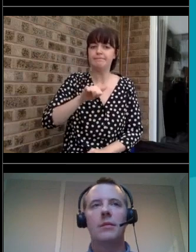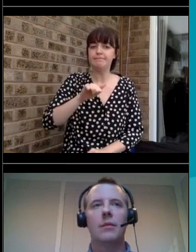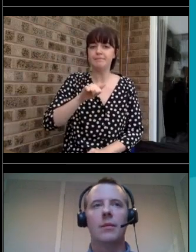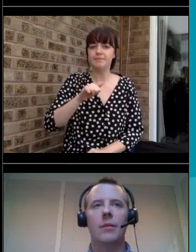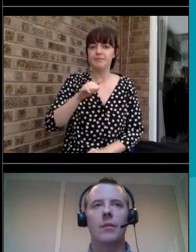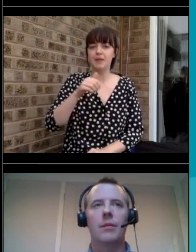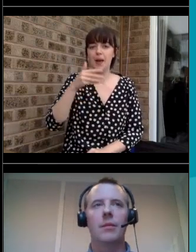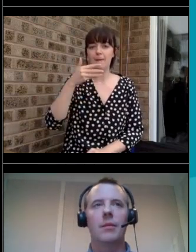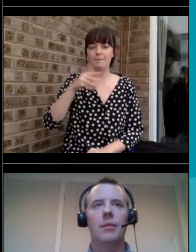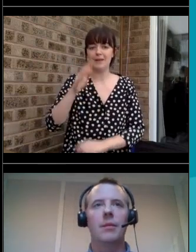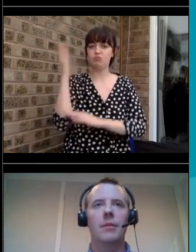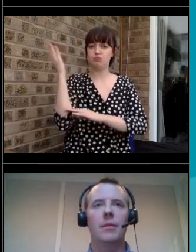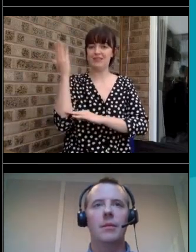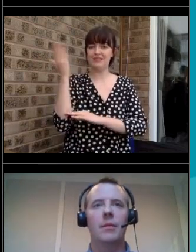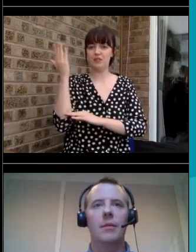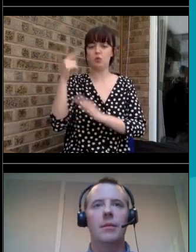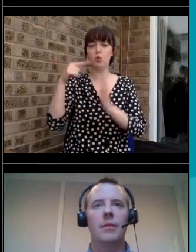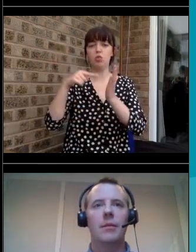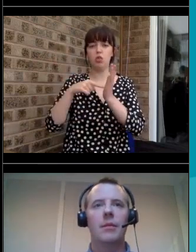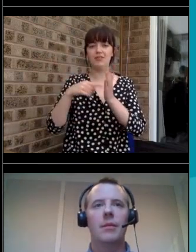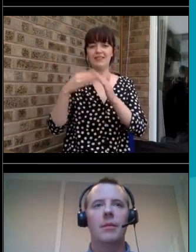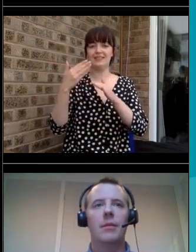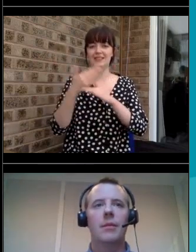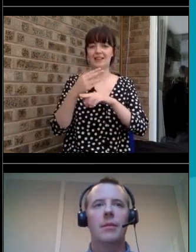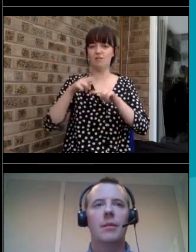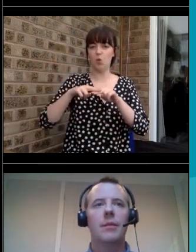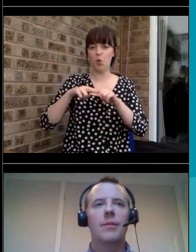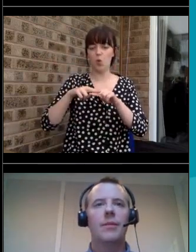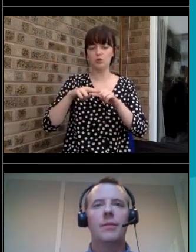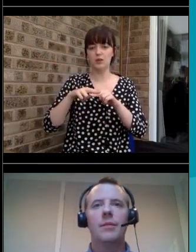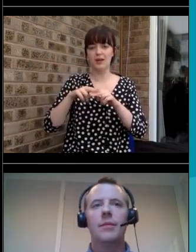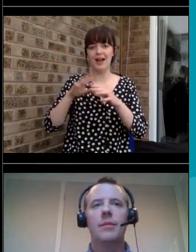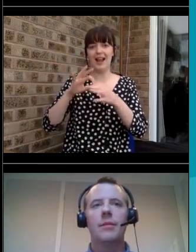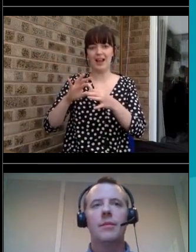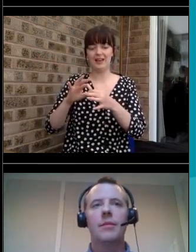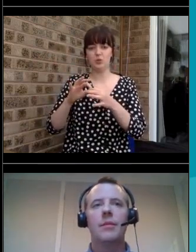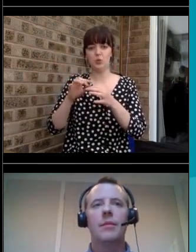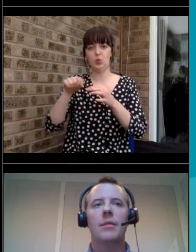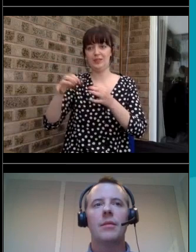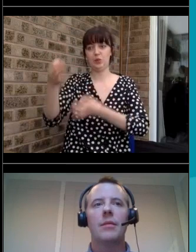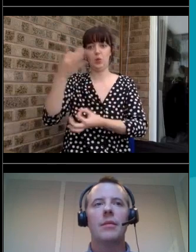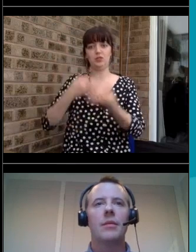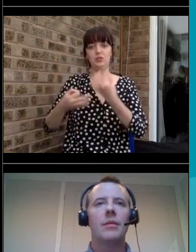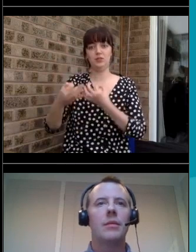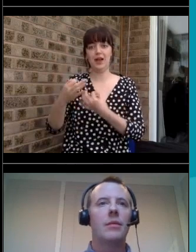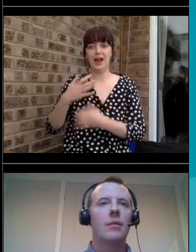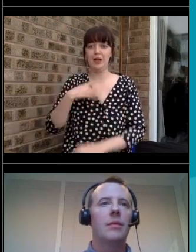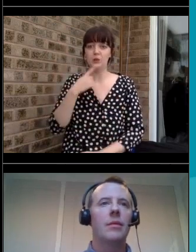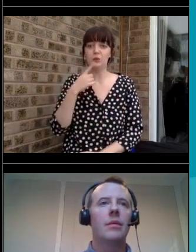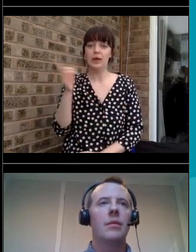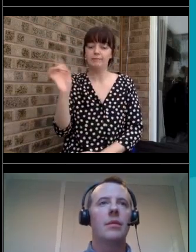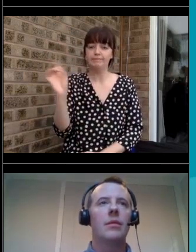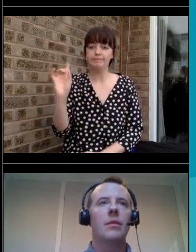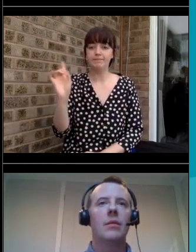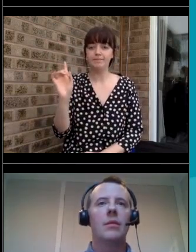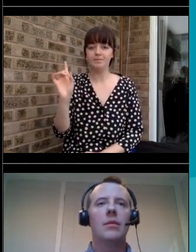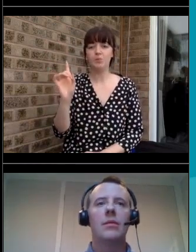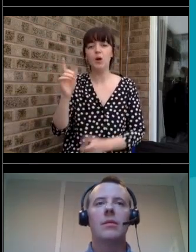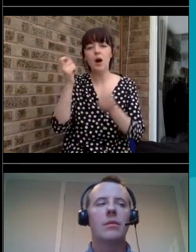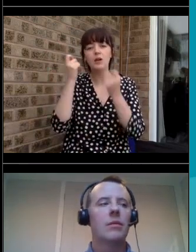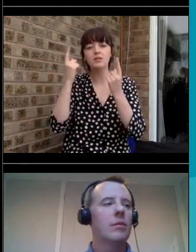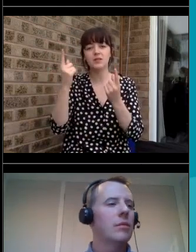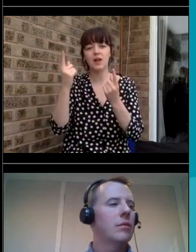Task Force on this query, and what I'd like to say is that we recognise that